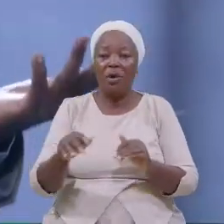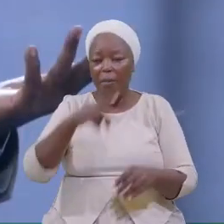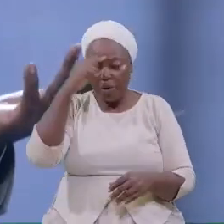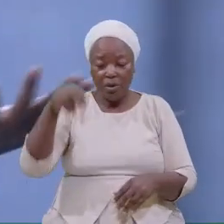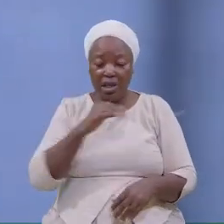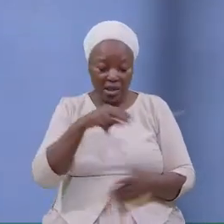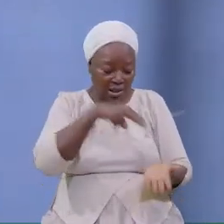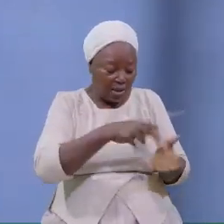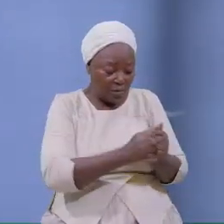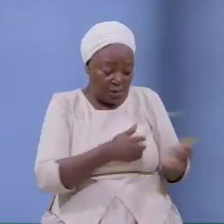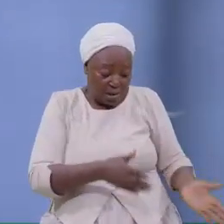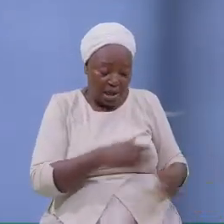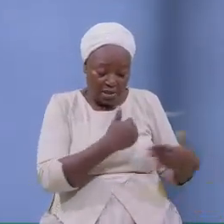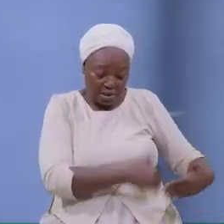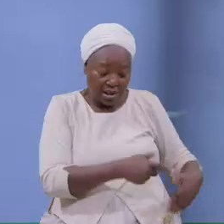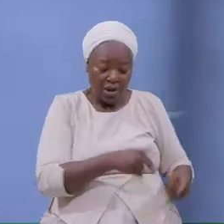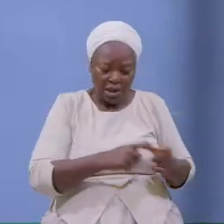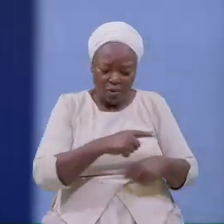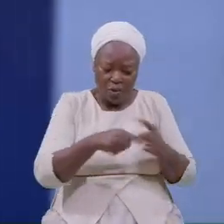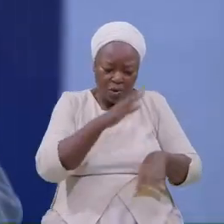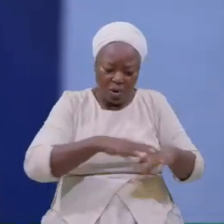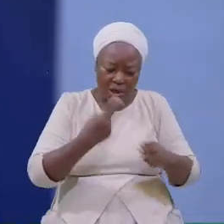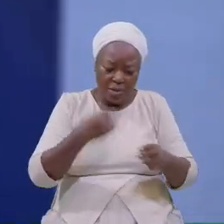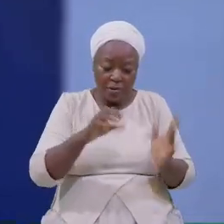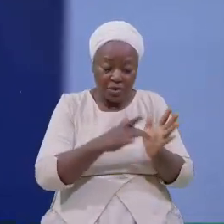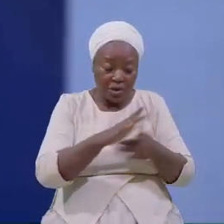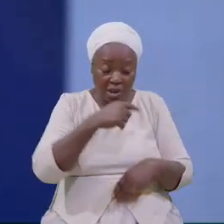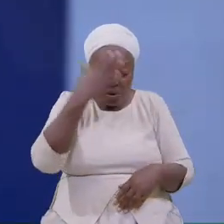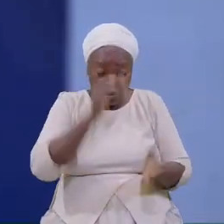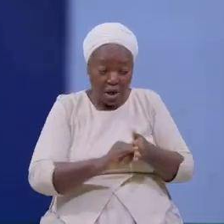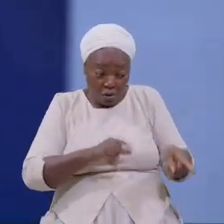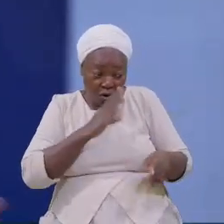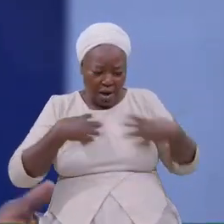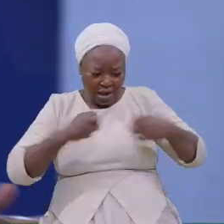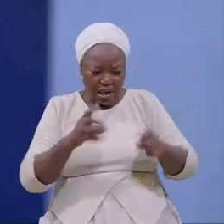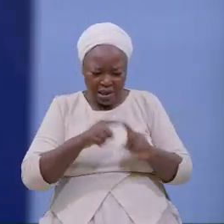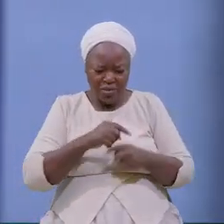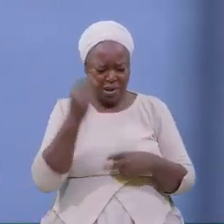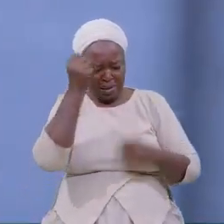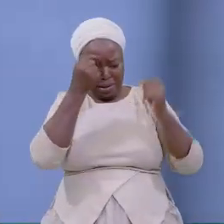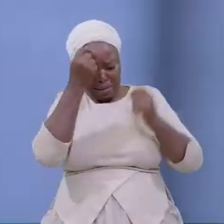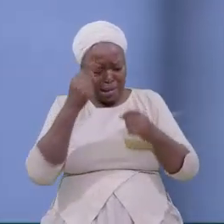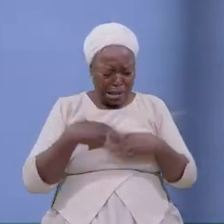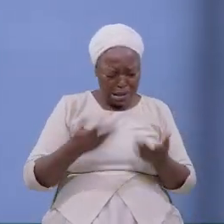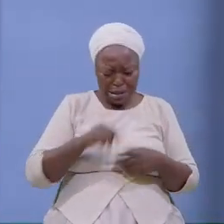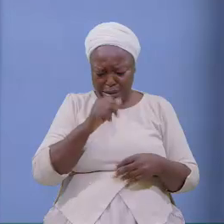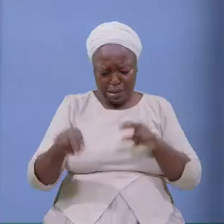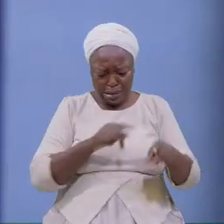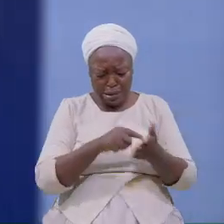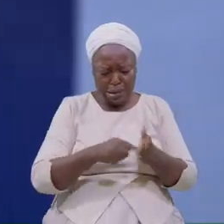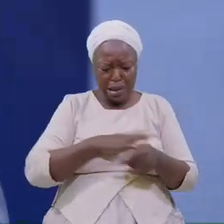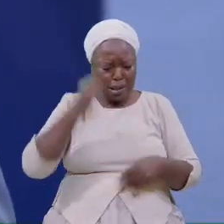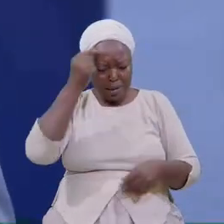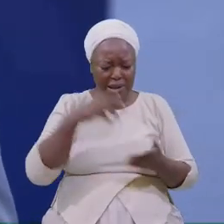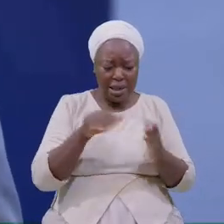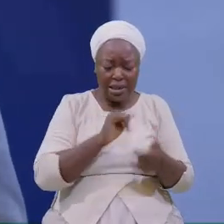have mentioned the name of Jesus. They know that you are healed. And you are still wondering, I feel this, I feel this. So they lend you